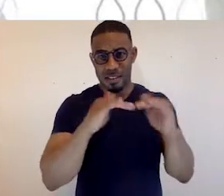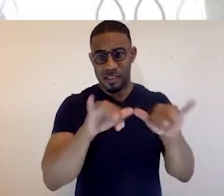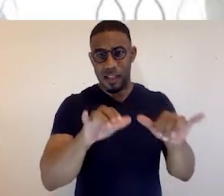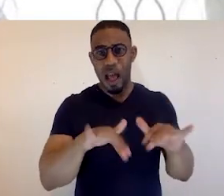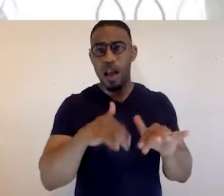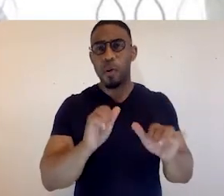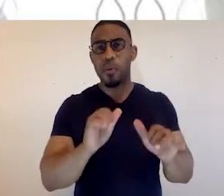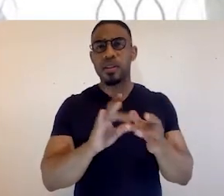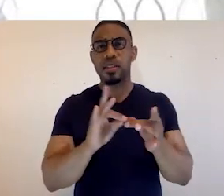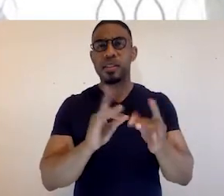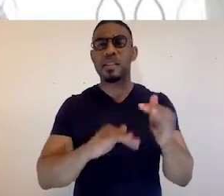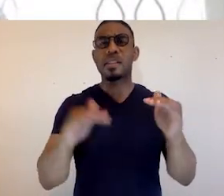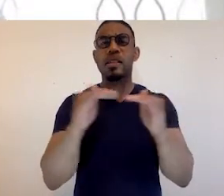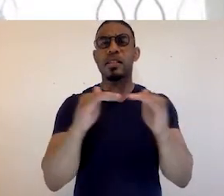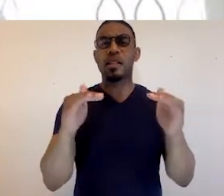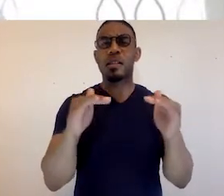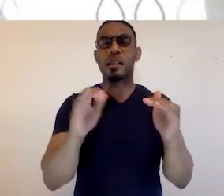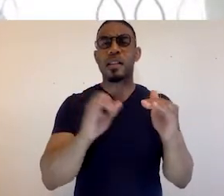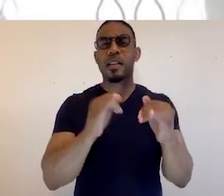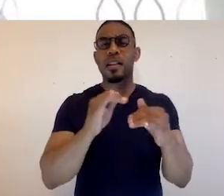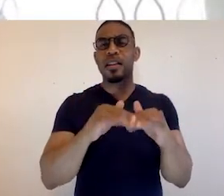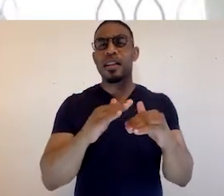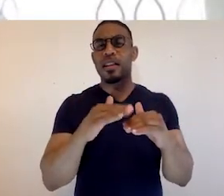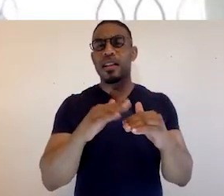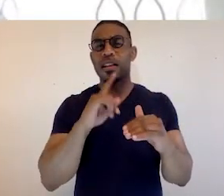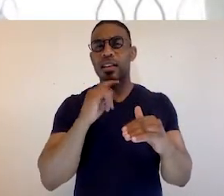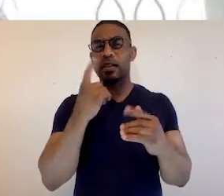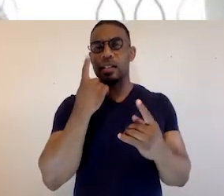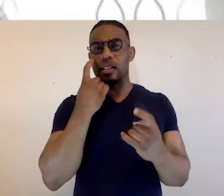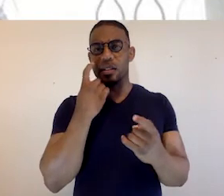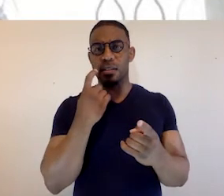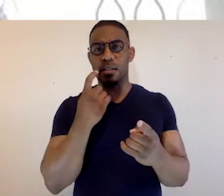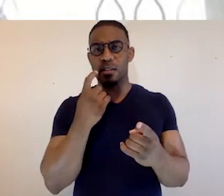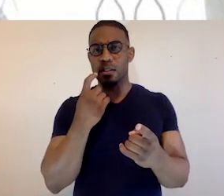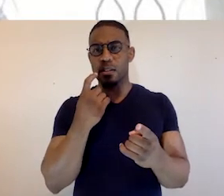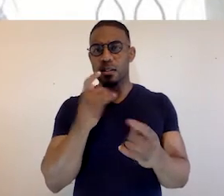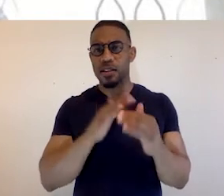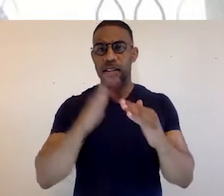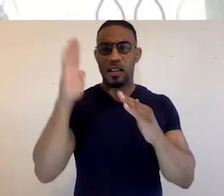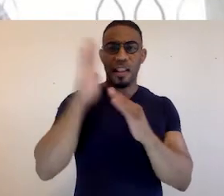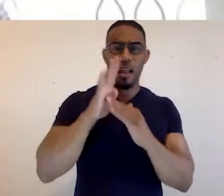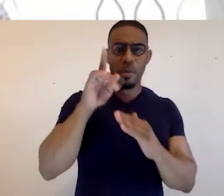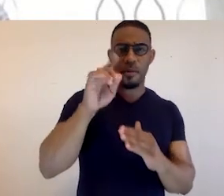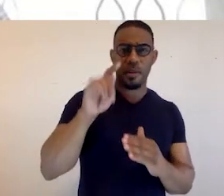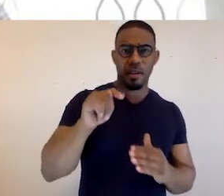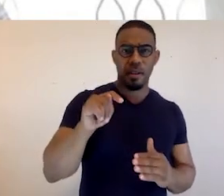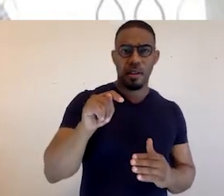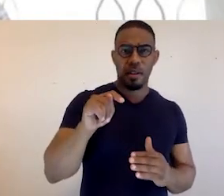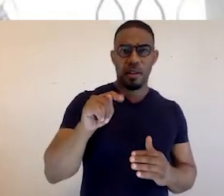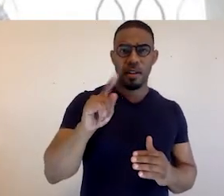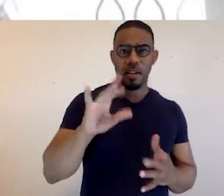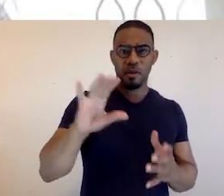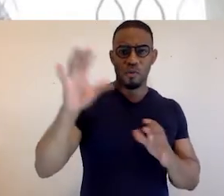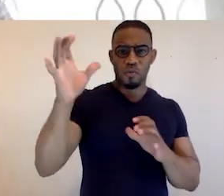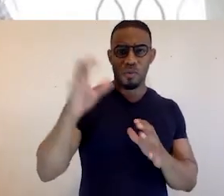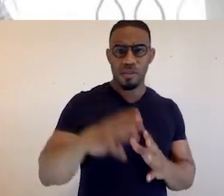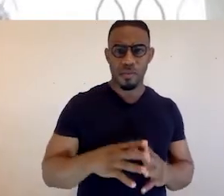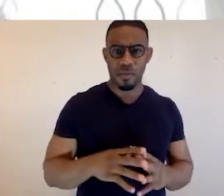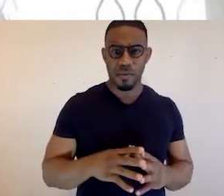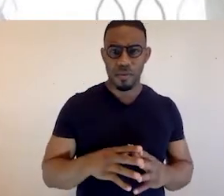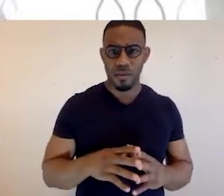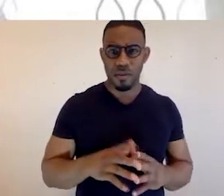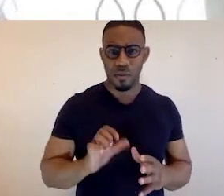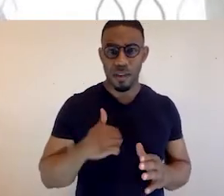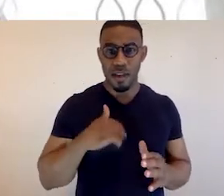our justice system, how can we say it's justice? At the very least, it's suspect And at the top of it, it's corrupt.